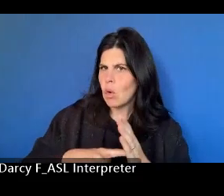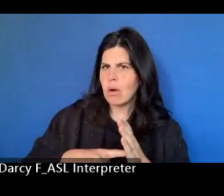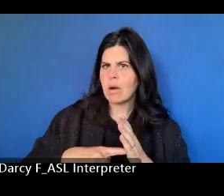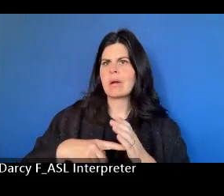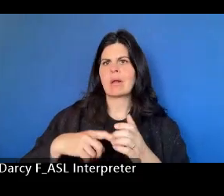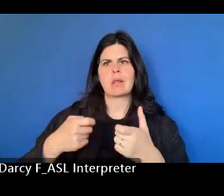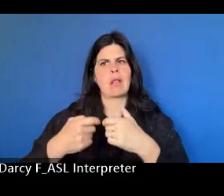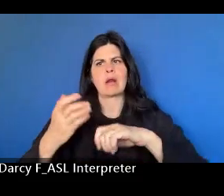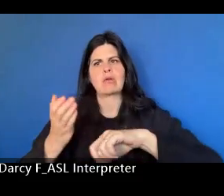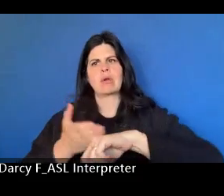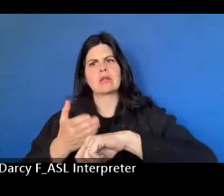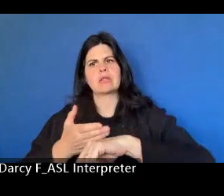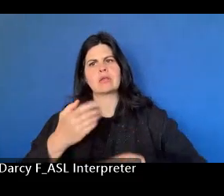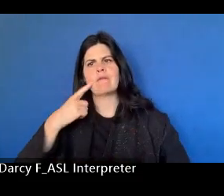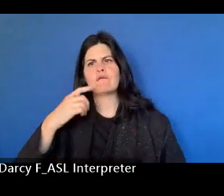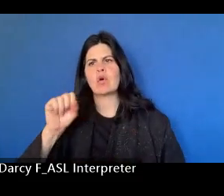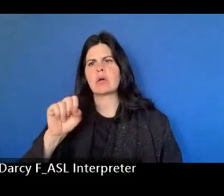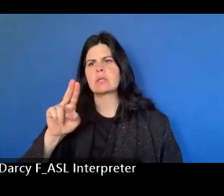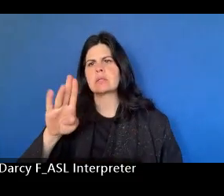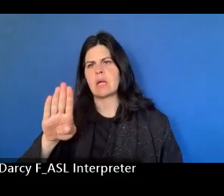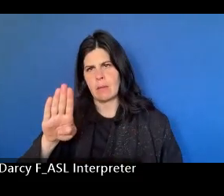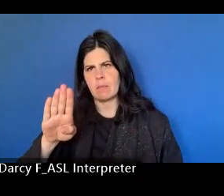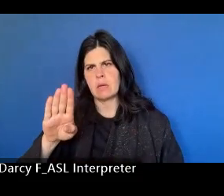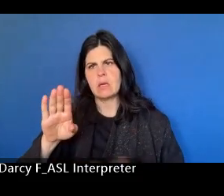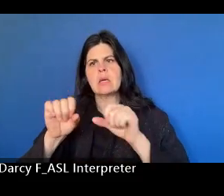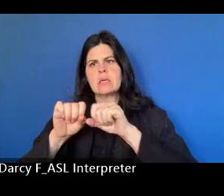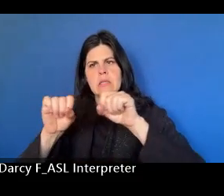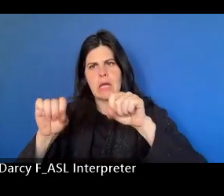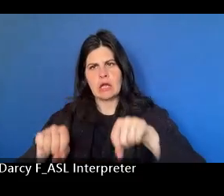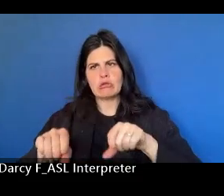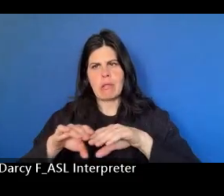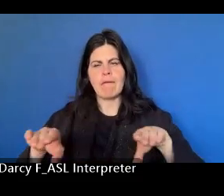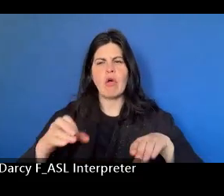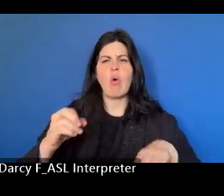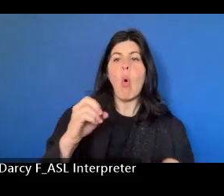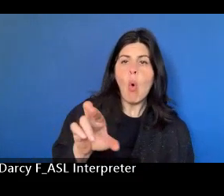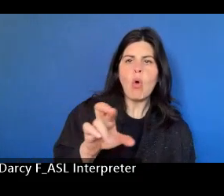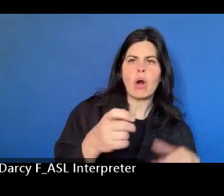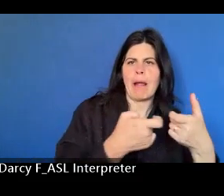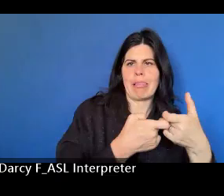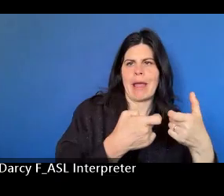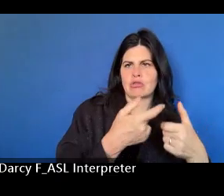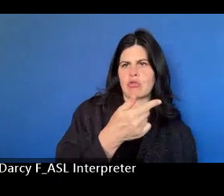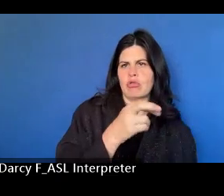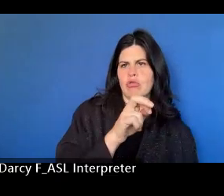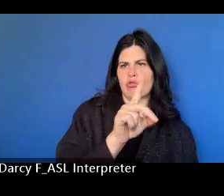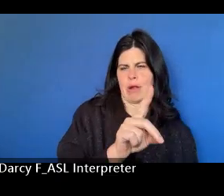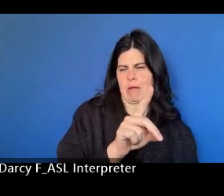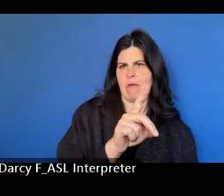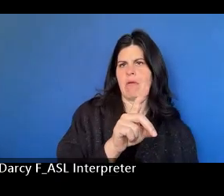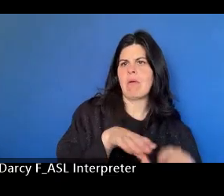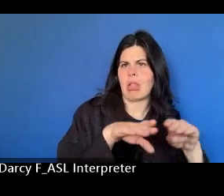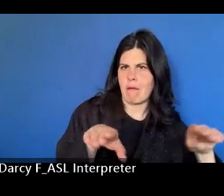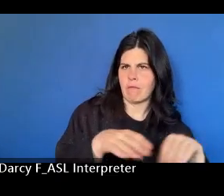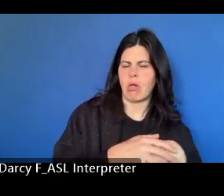on the substation level as well as the electrical grid level. If there is a move